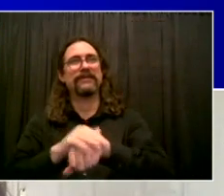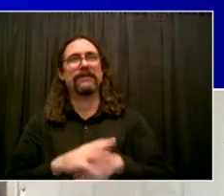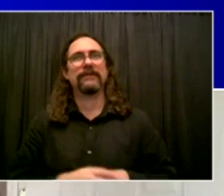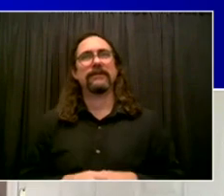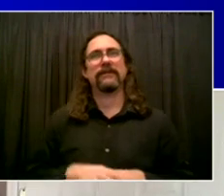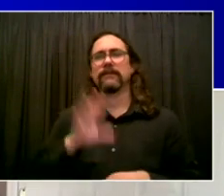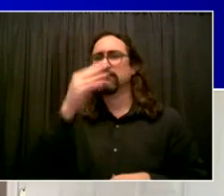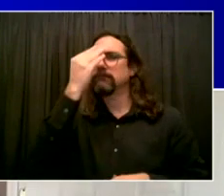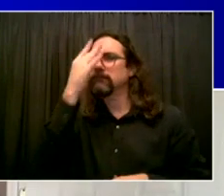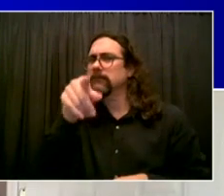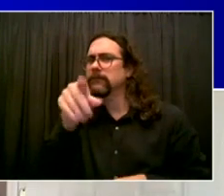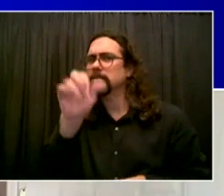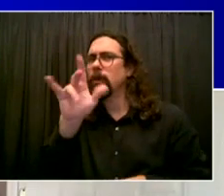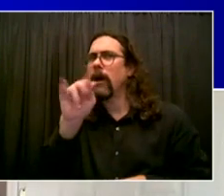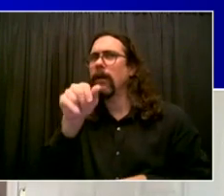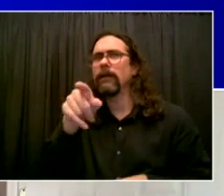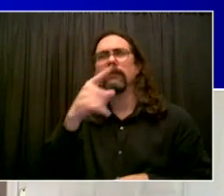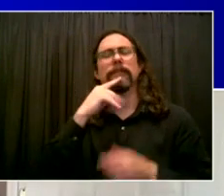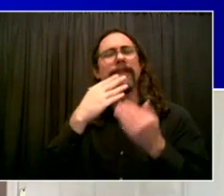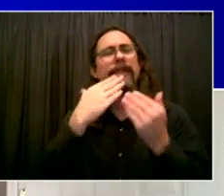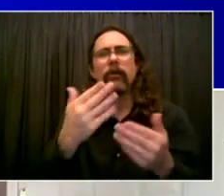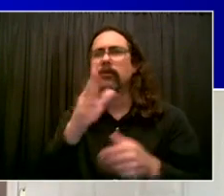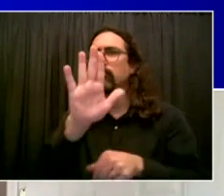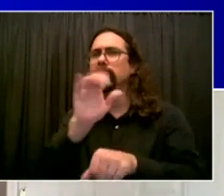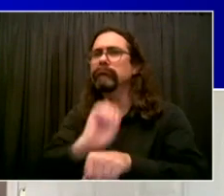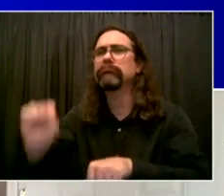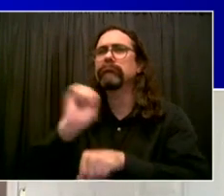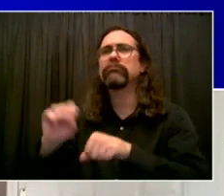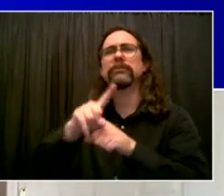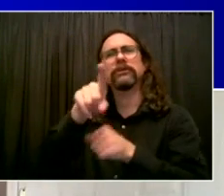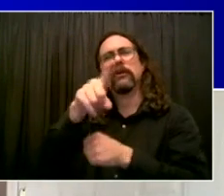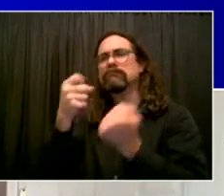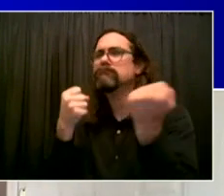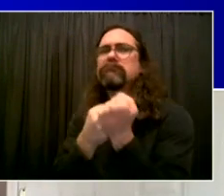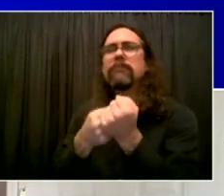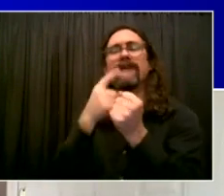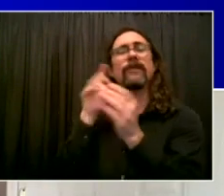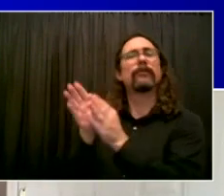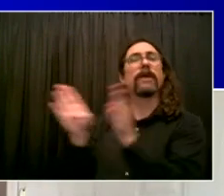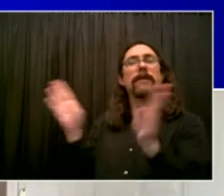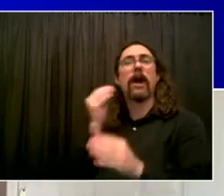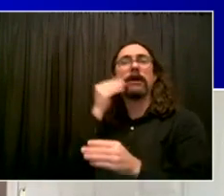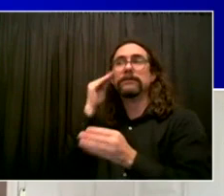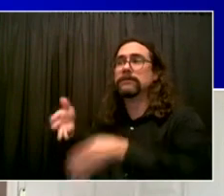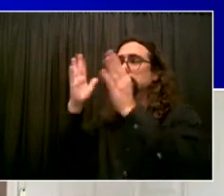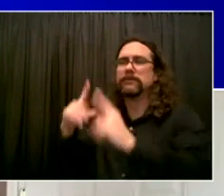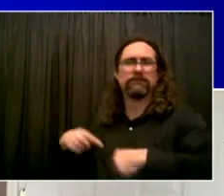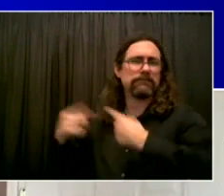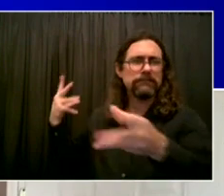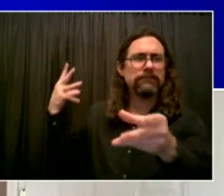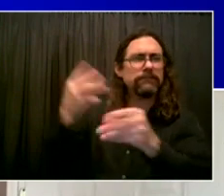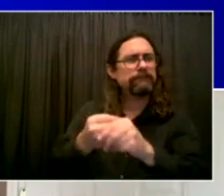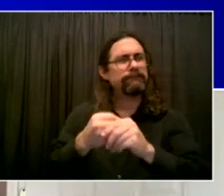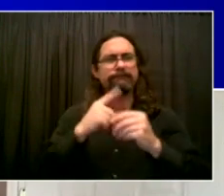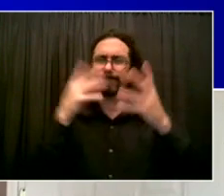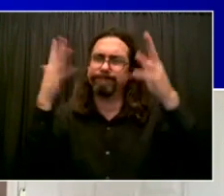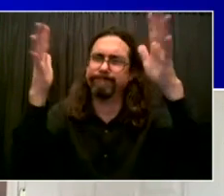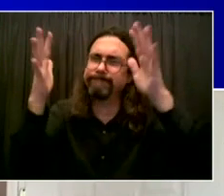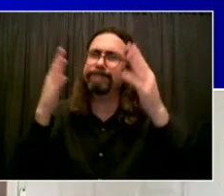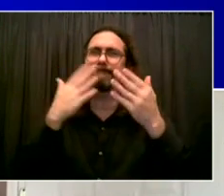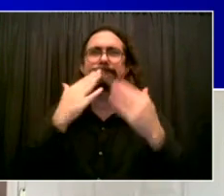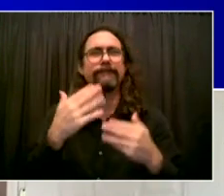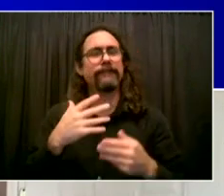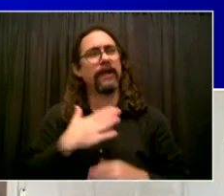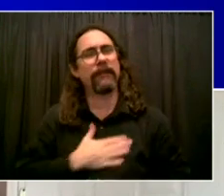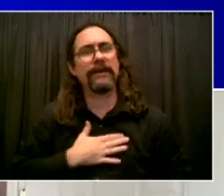through your district and see a lot of the things that need to be addressed. Thank you for your support of this. Yes, this work has to keep going. These